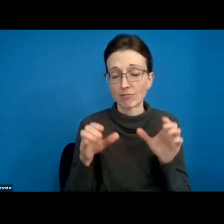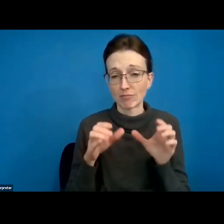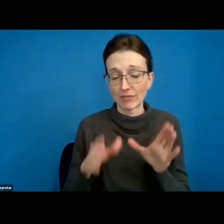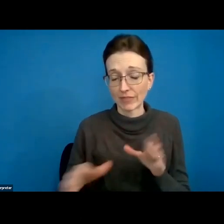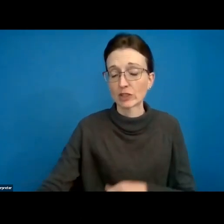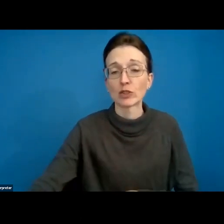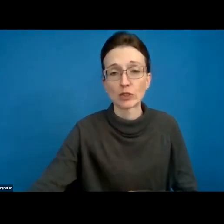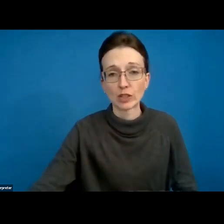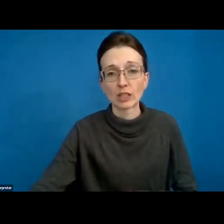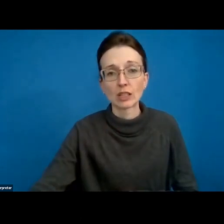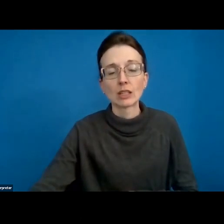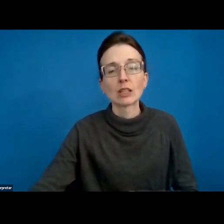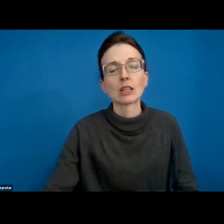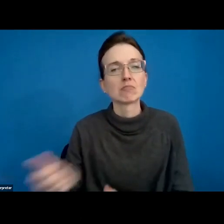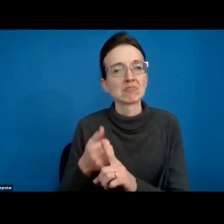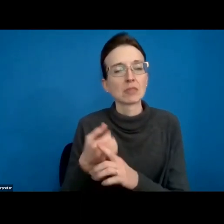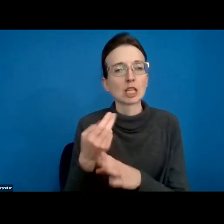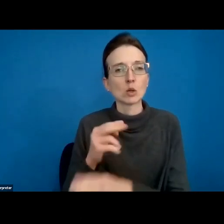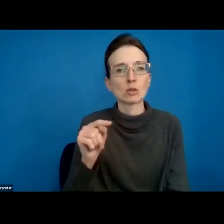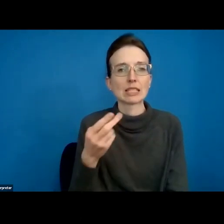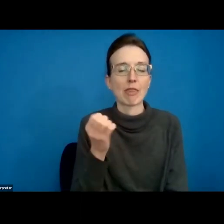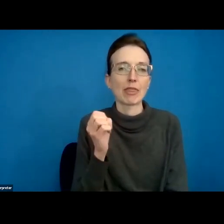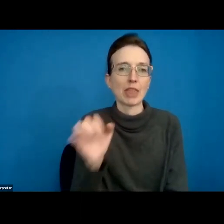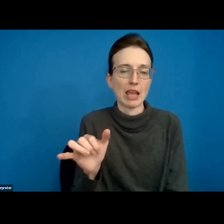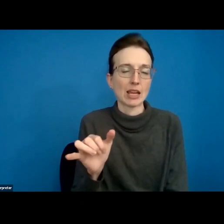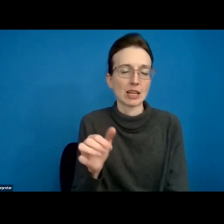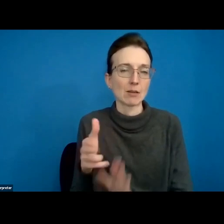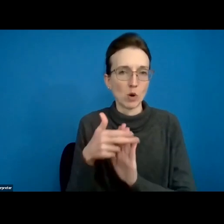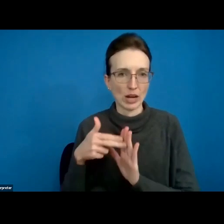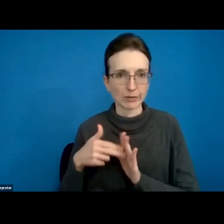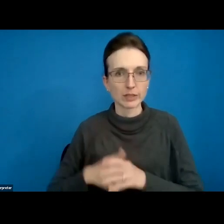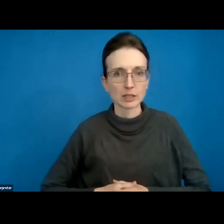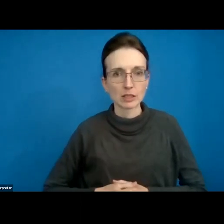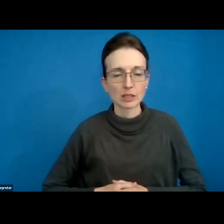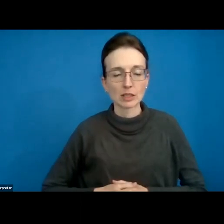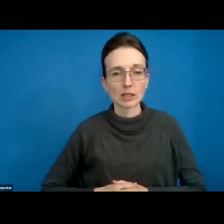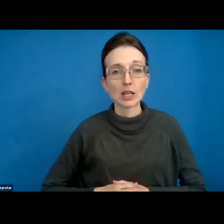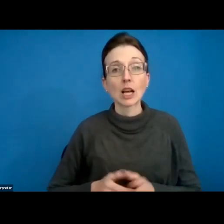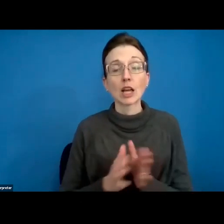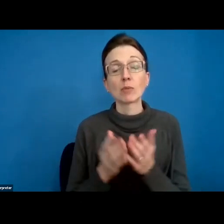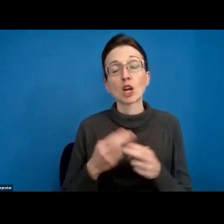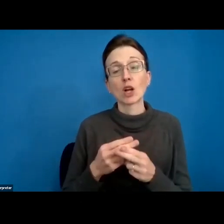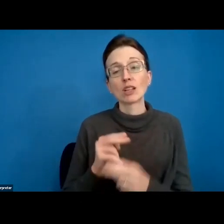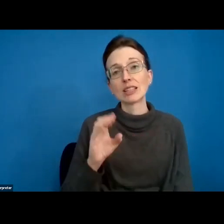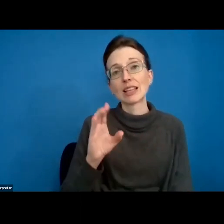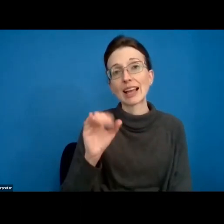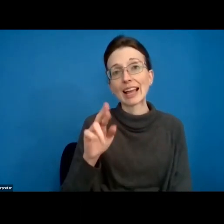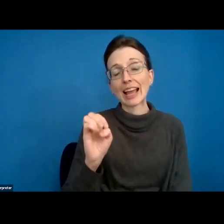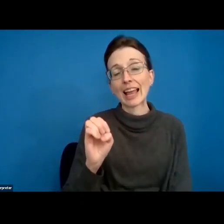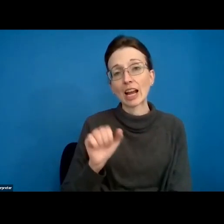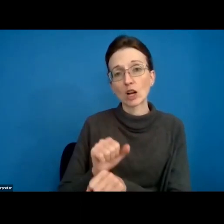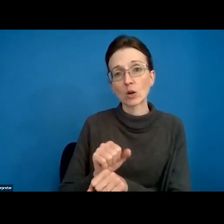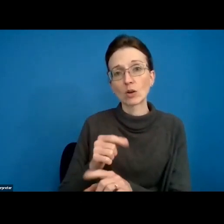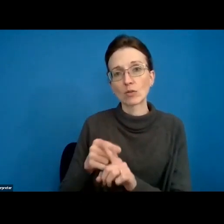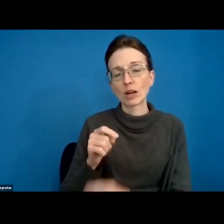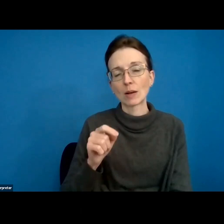May use they pronouns. And the book Care Work by Leah Lakshmi